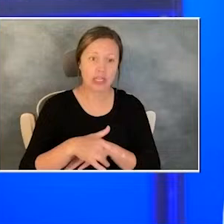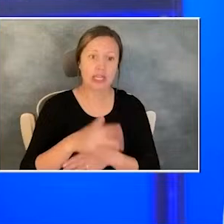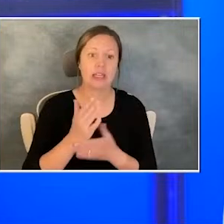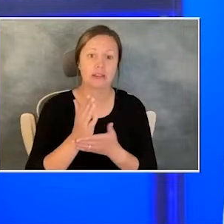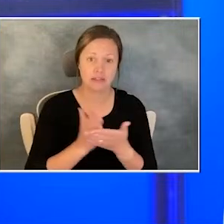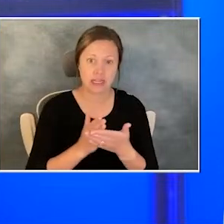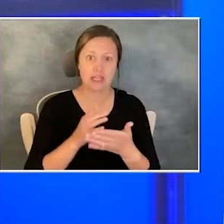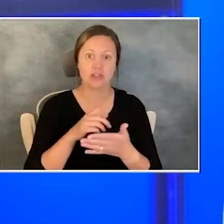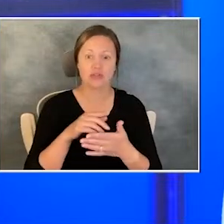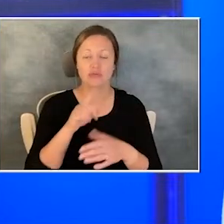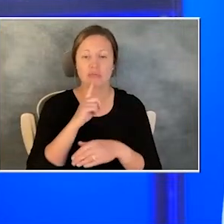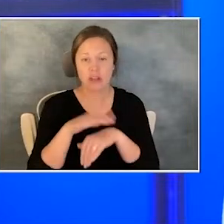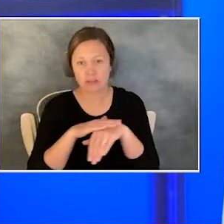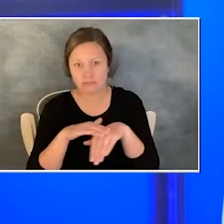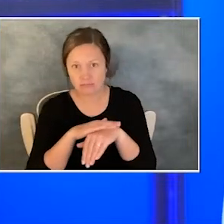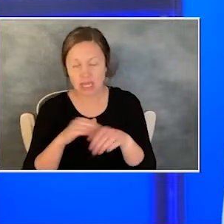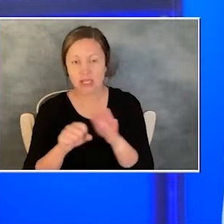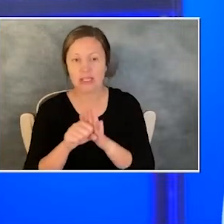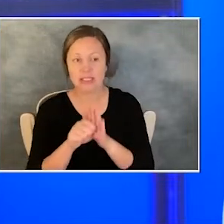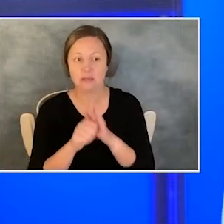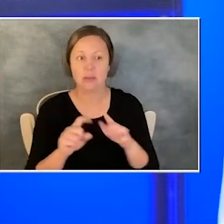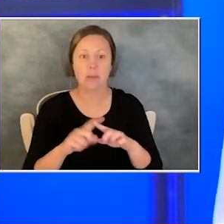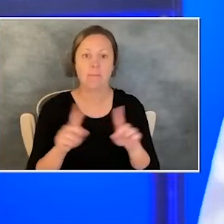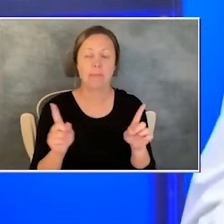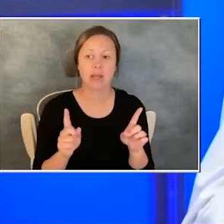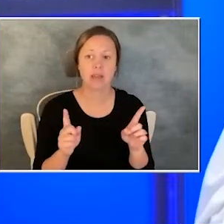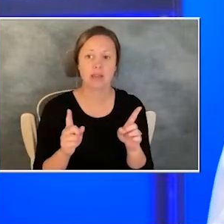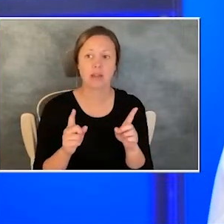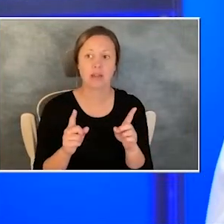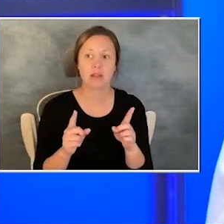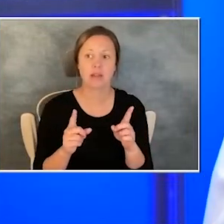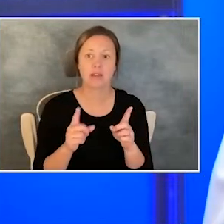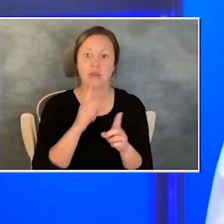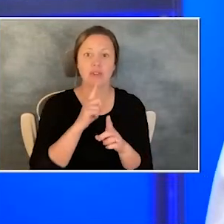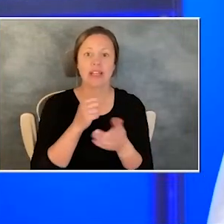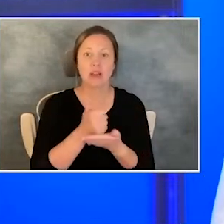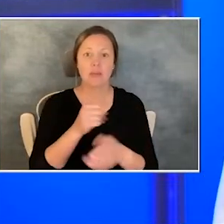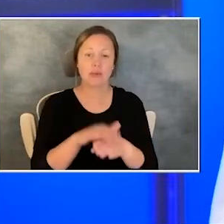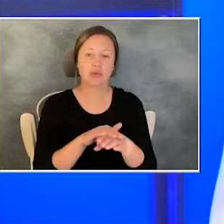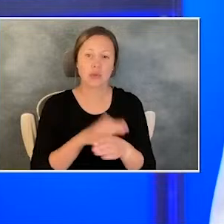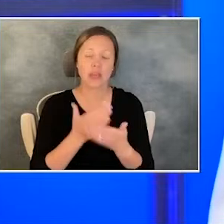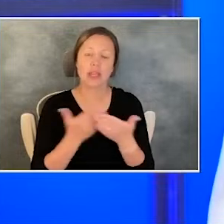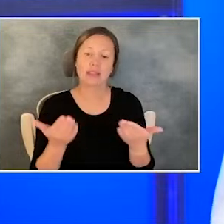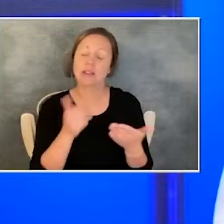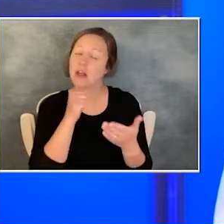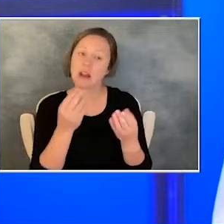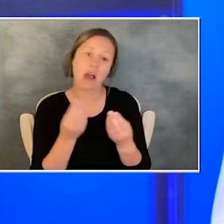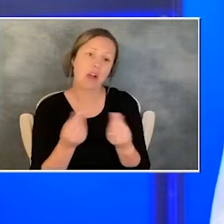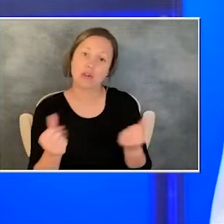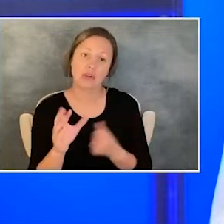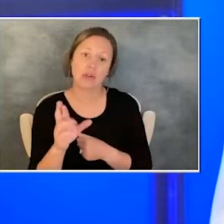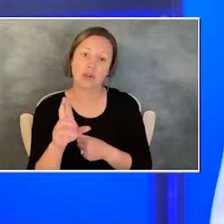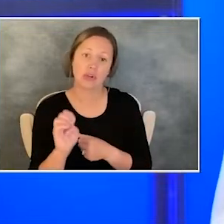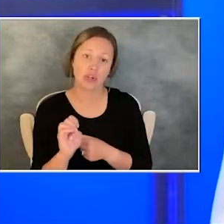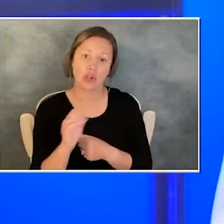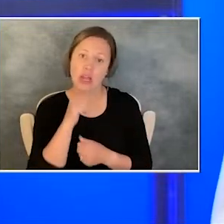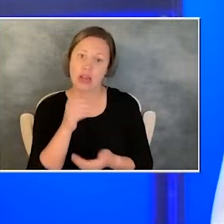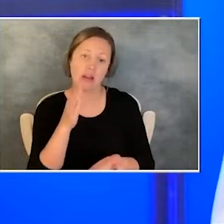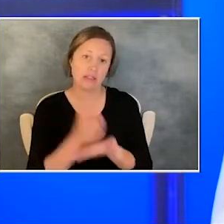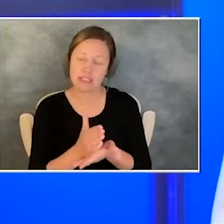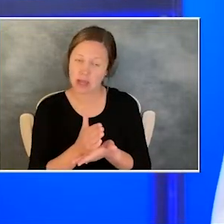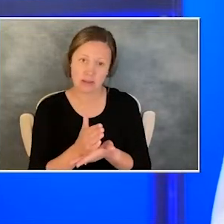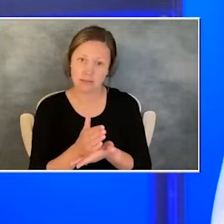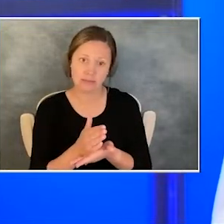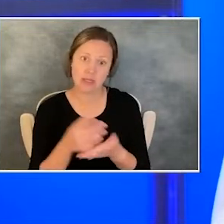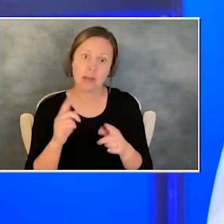mild, symptoms, but it slows things down. It doesn't cure people, and it doesn't stop it, but it's